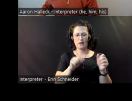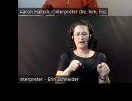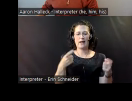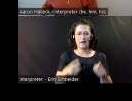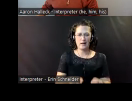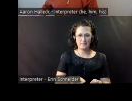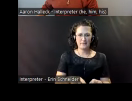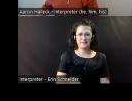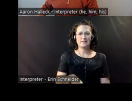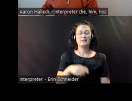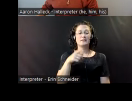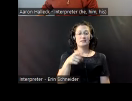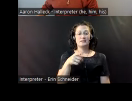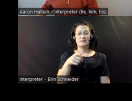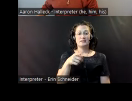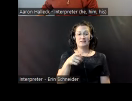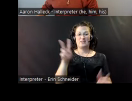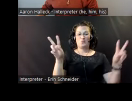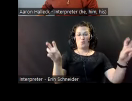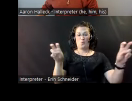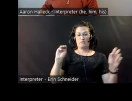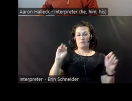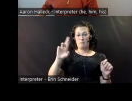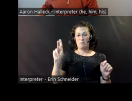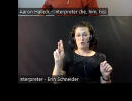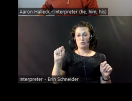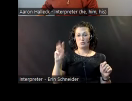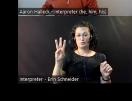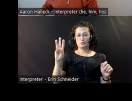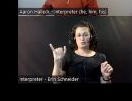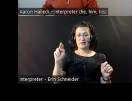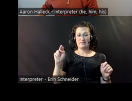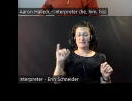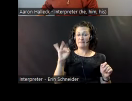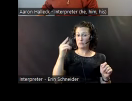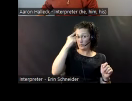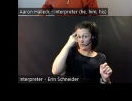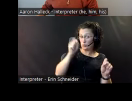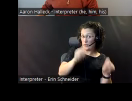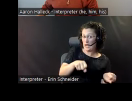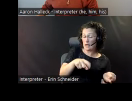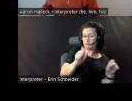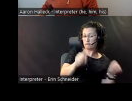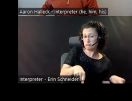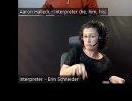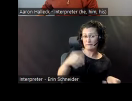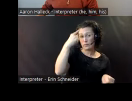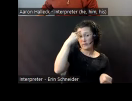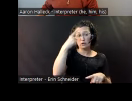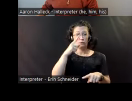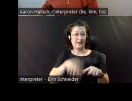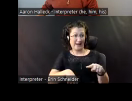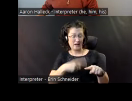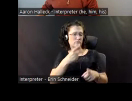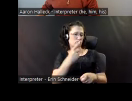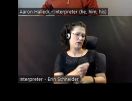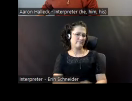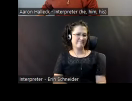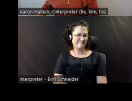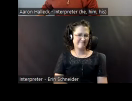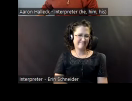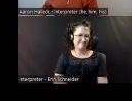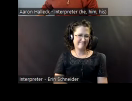if you think you can, you can. If you think you can't, you're right. And so if all of the things we talked about, this is not concept or